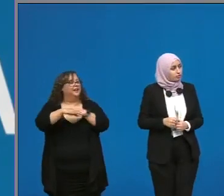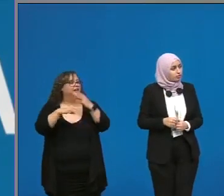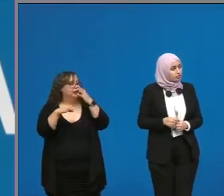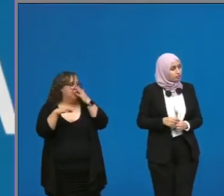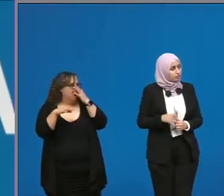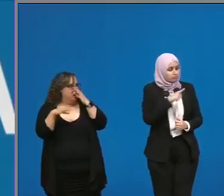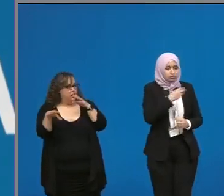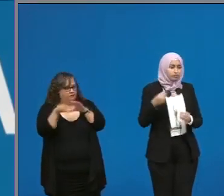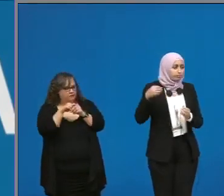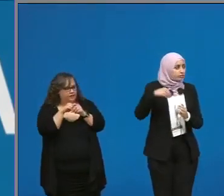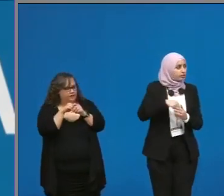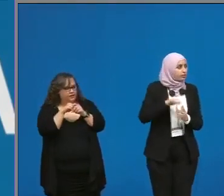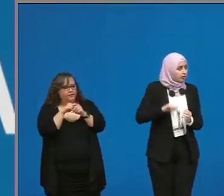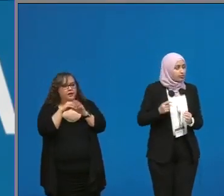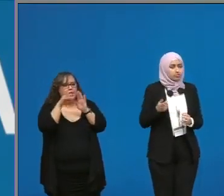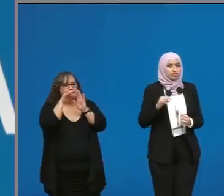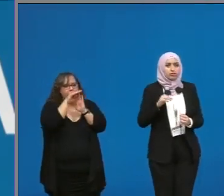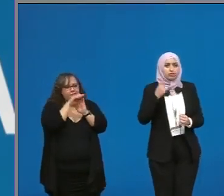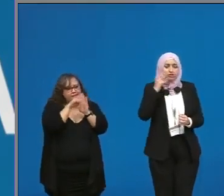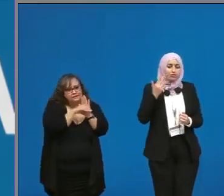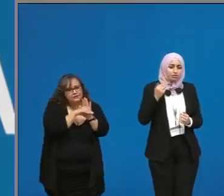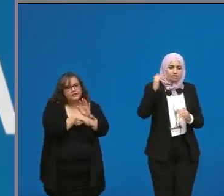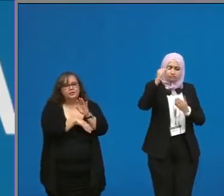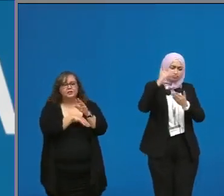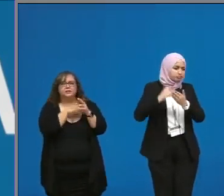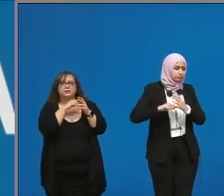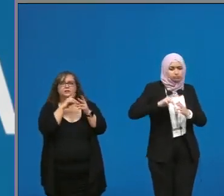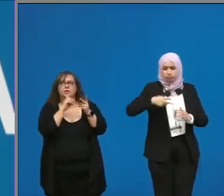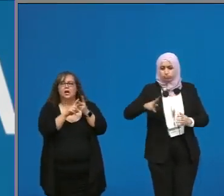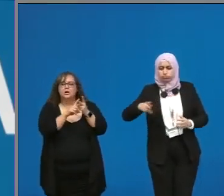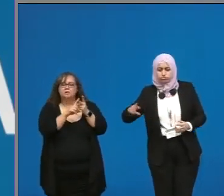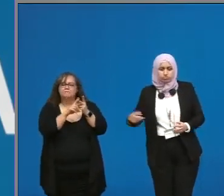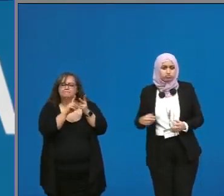involves policies and